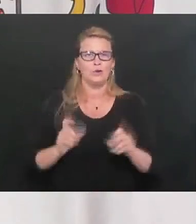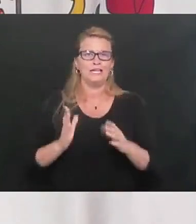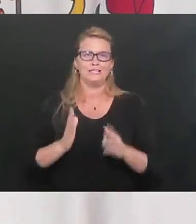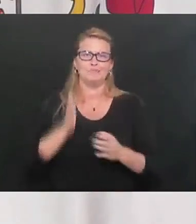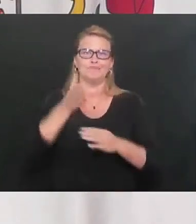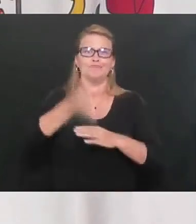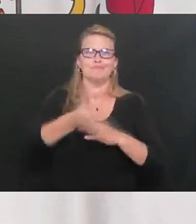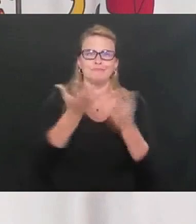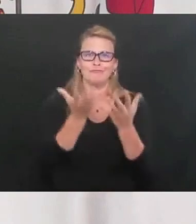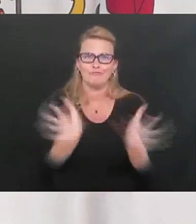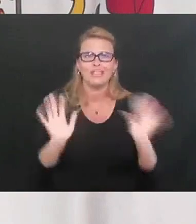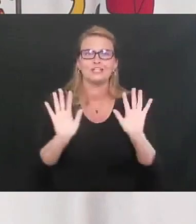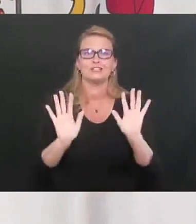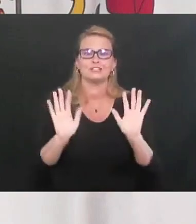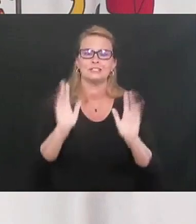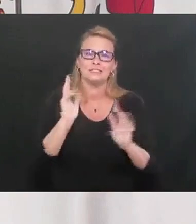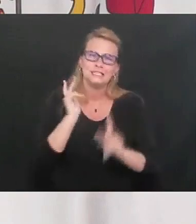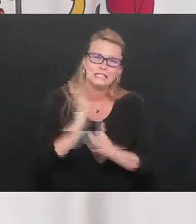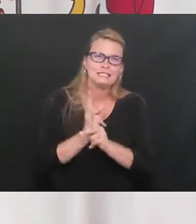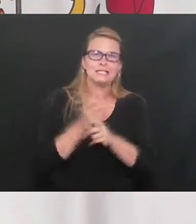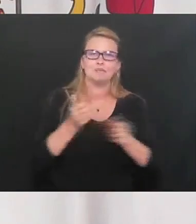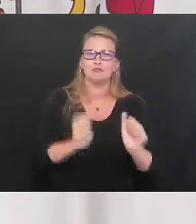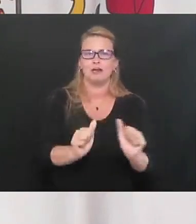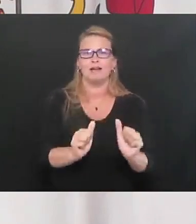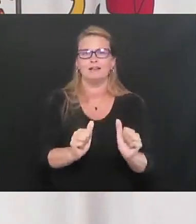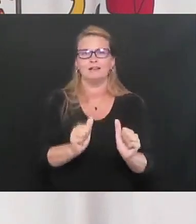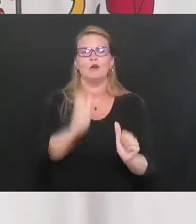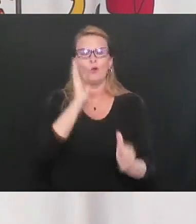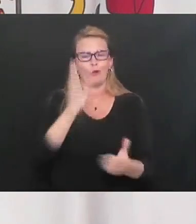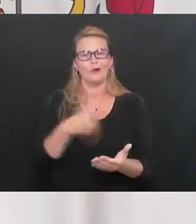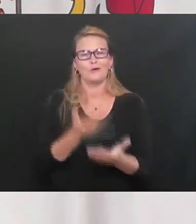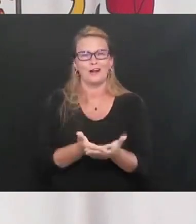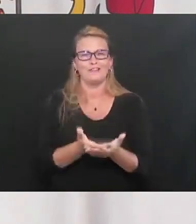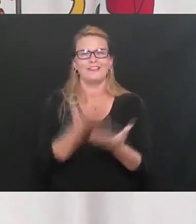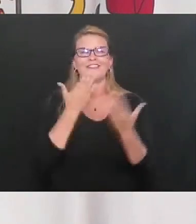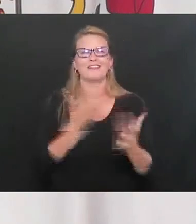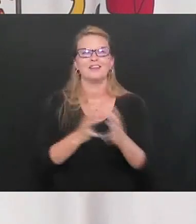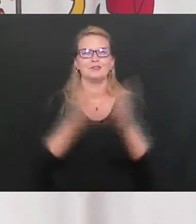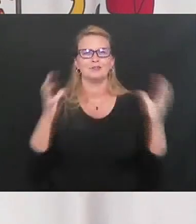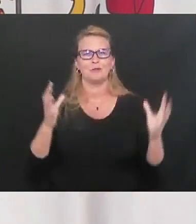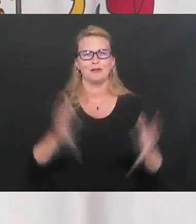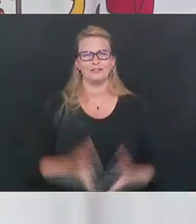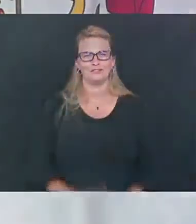the finish line. Keep pushing. Keep really trying. We'll get there. Thank you so much.